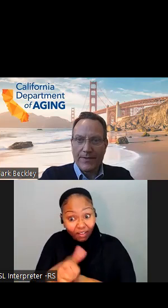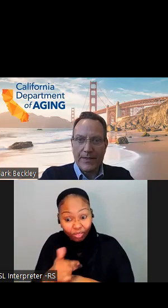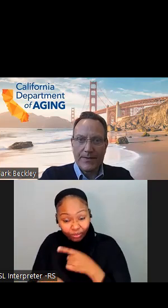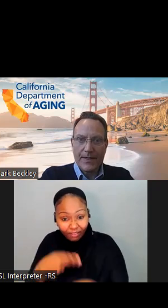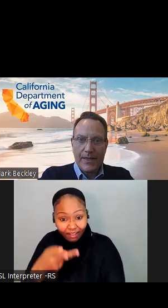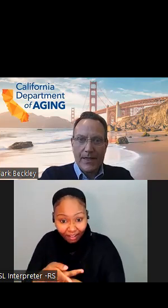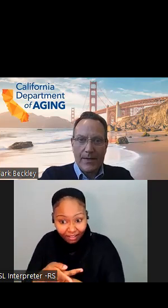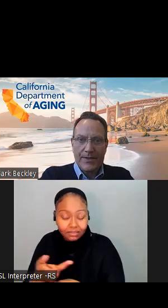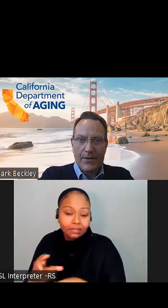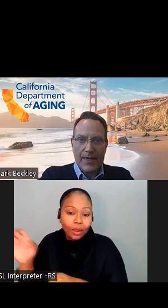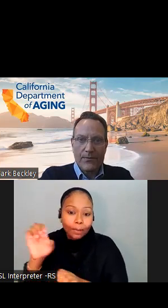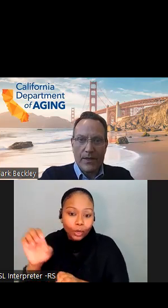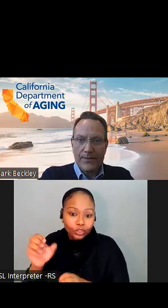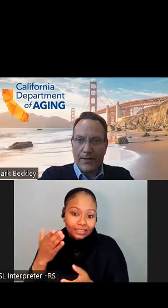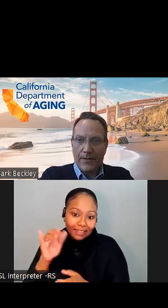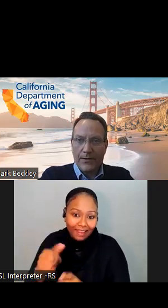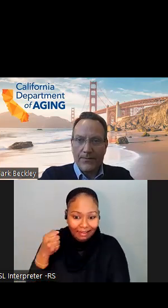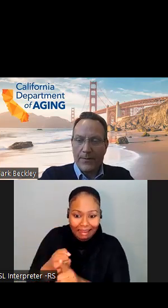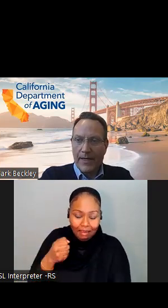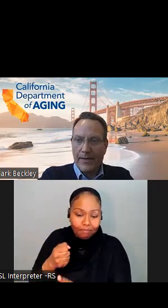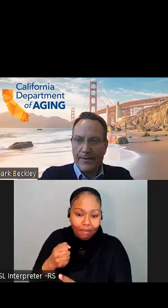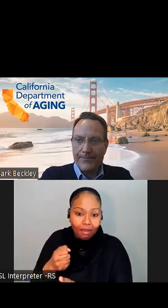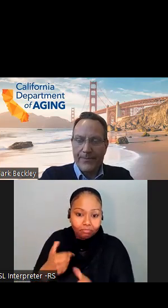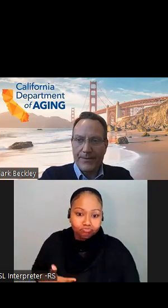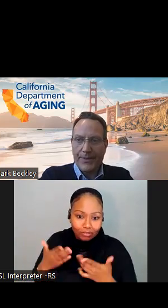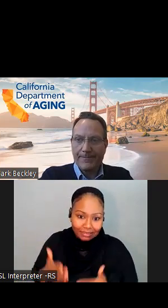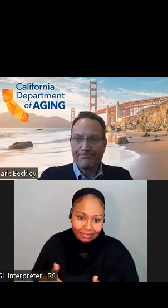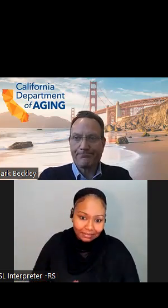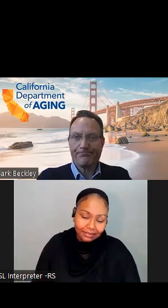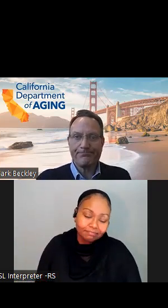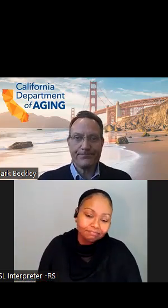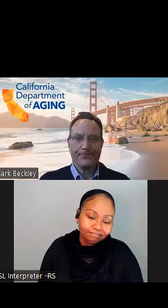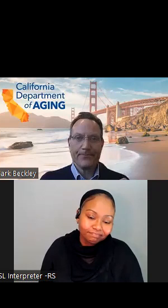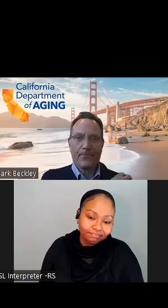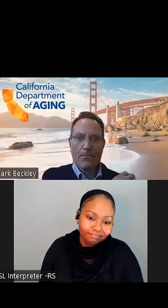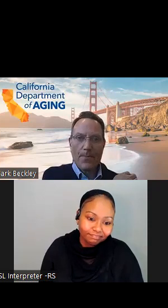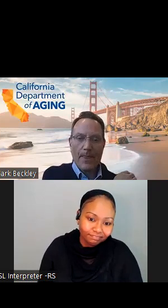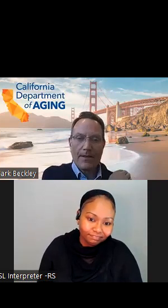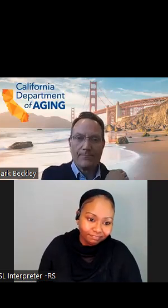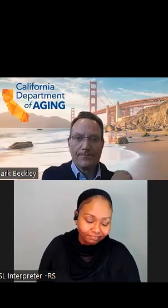on residents? So again, would love to get your feedback on this area.